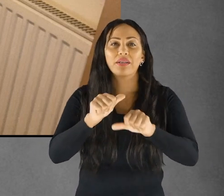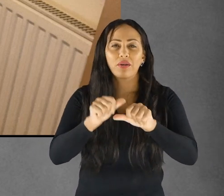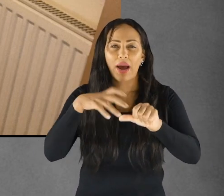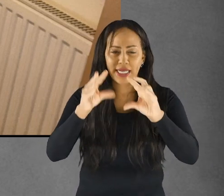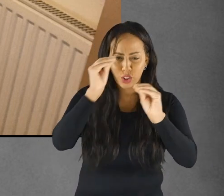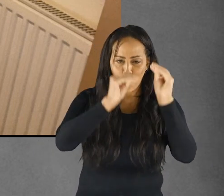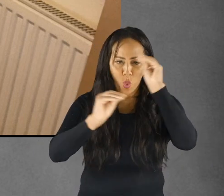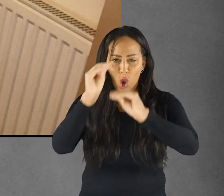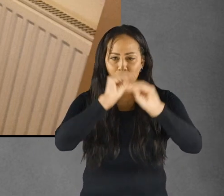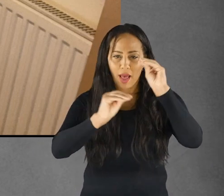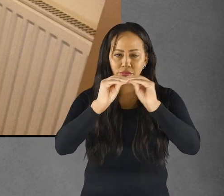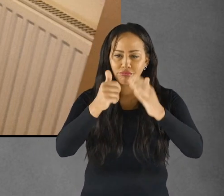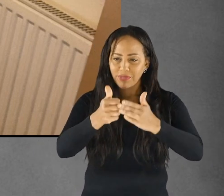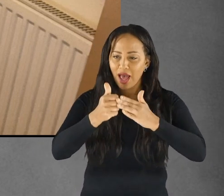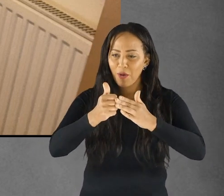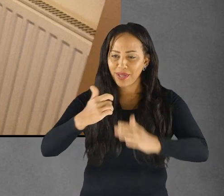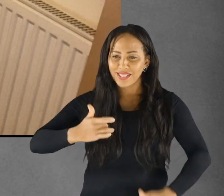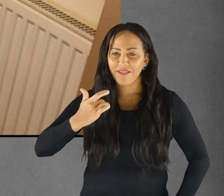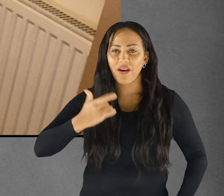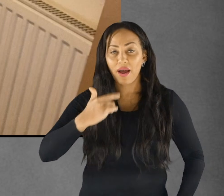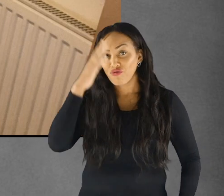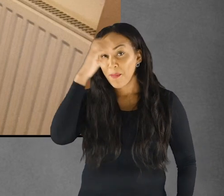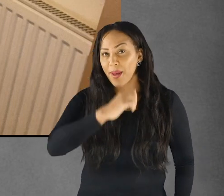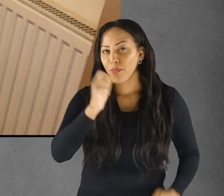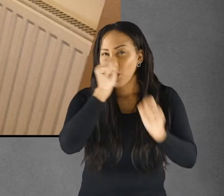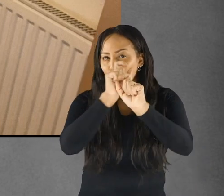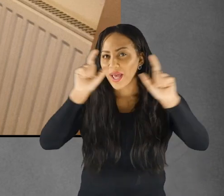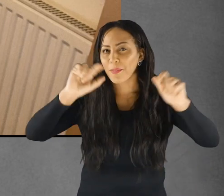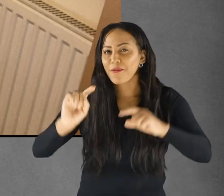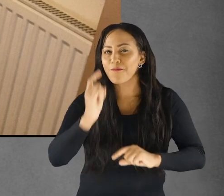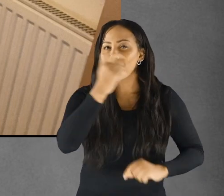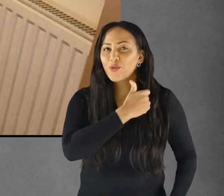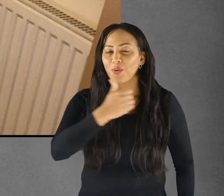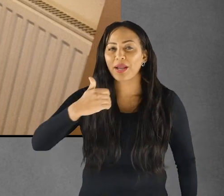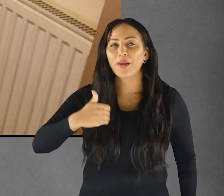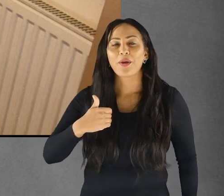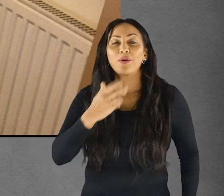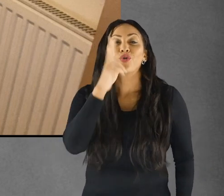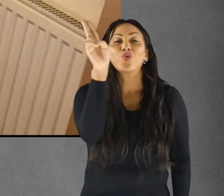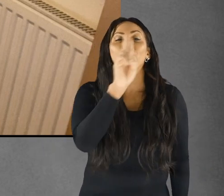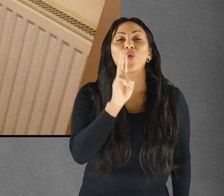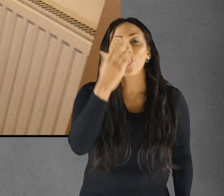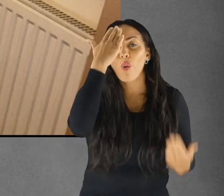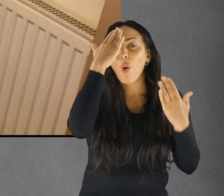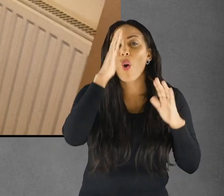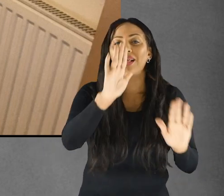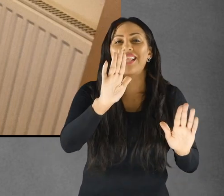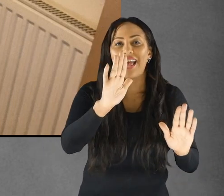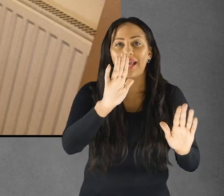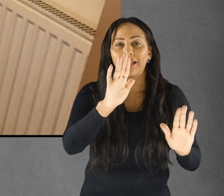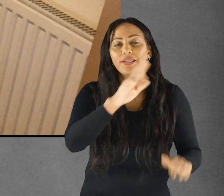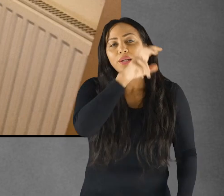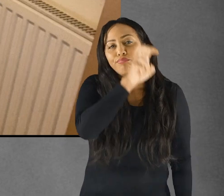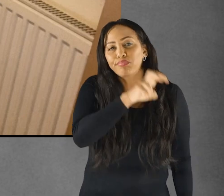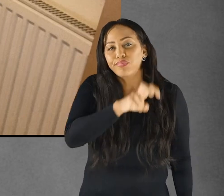need to work out in order to survive. I remember waking up on the first morning of my first school holiday, and as